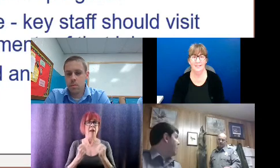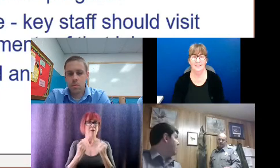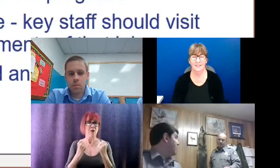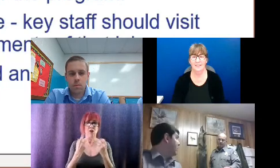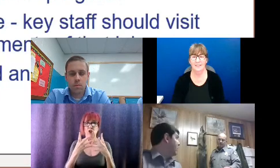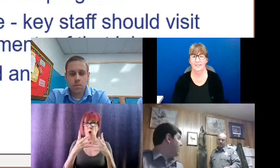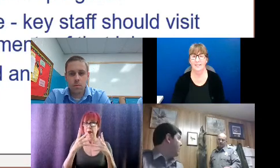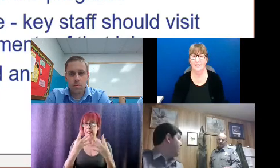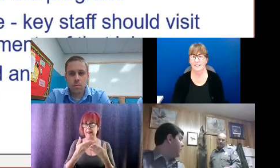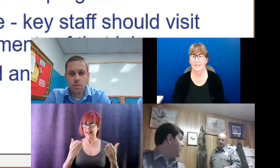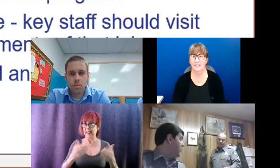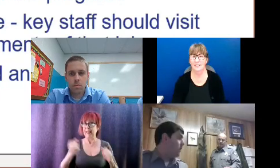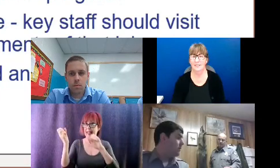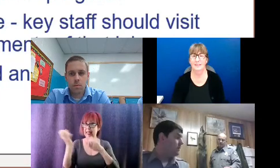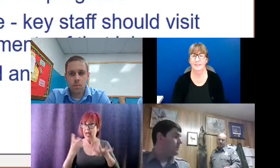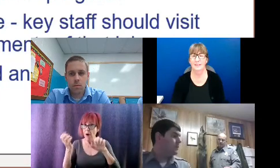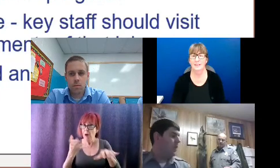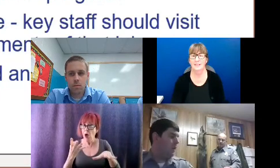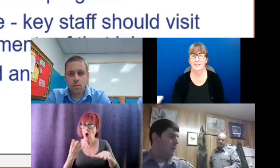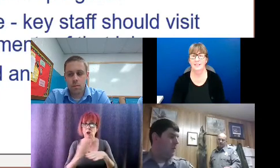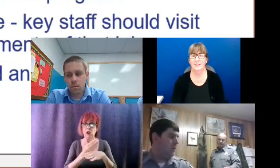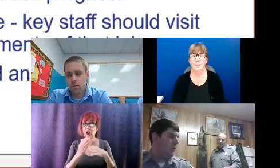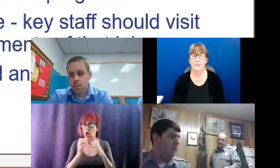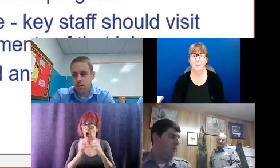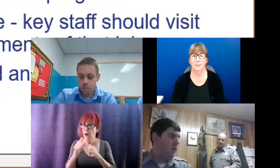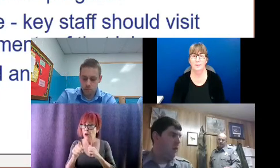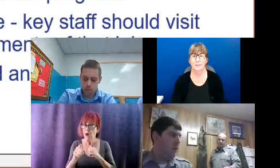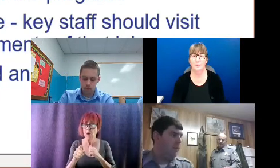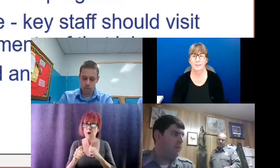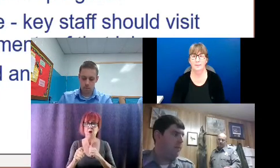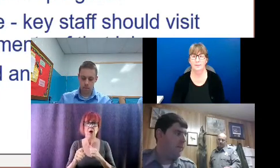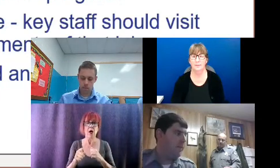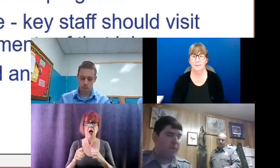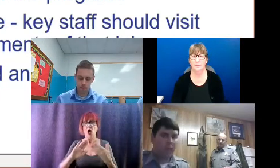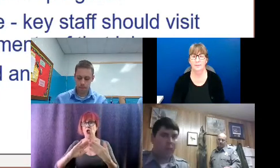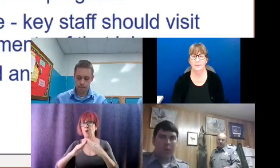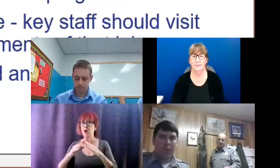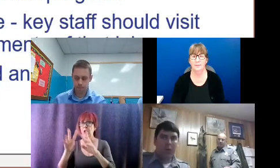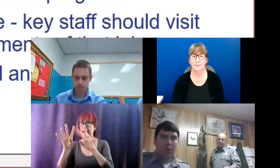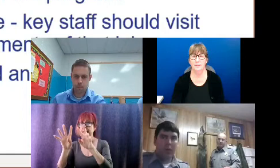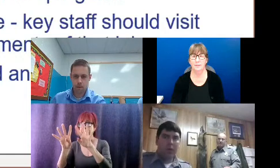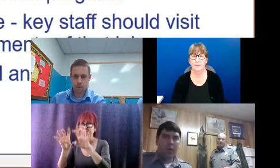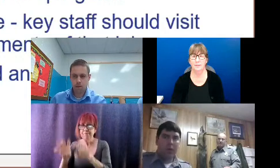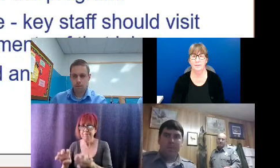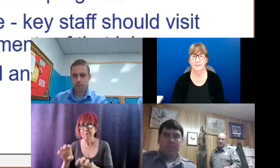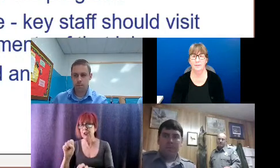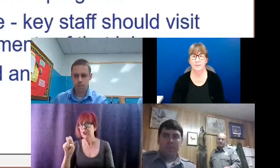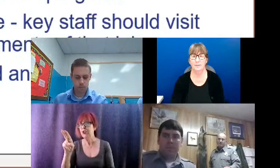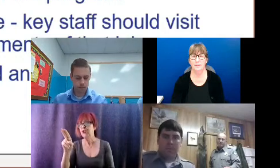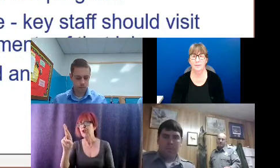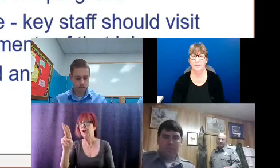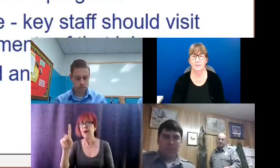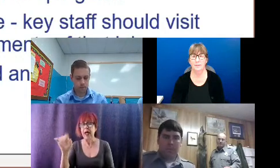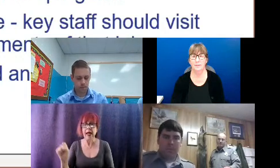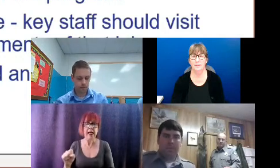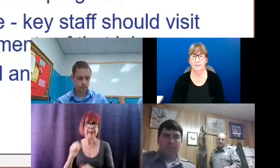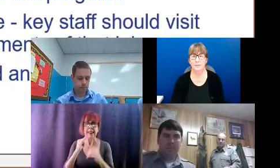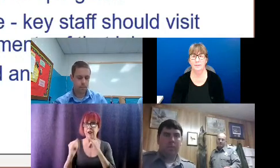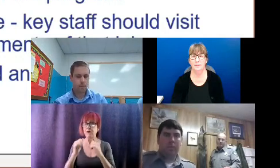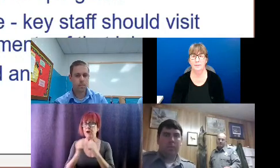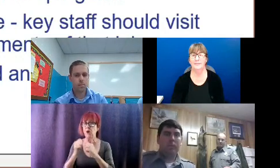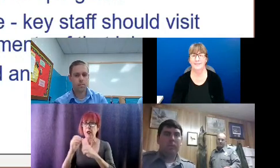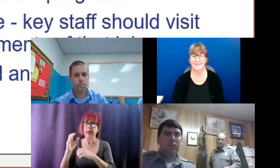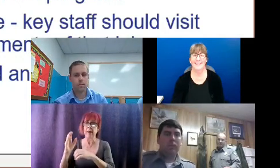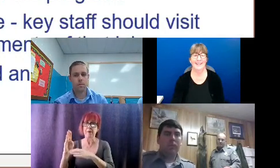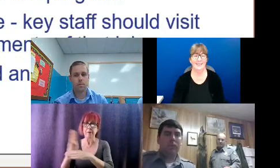share with you. It's more formalized, community surveys, interviewing employers and whatever. But